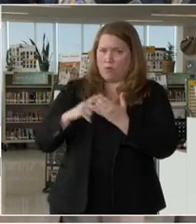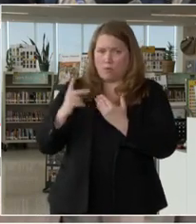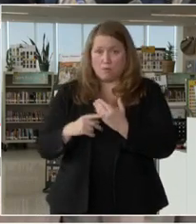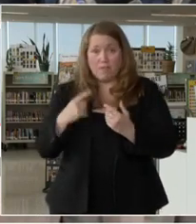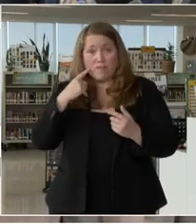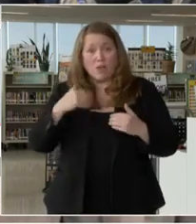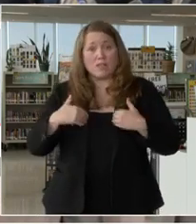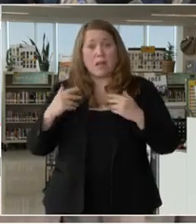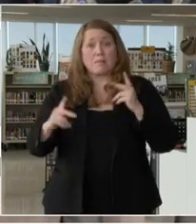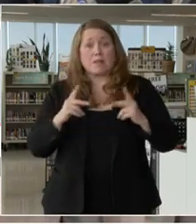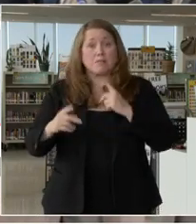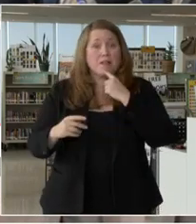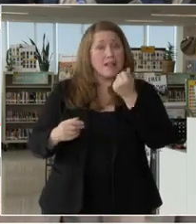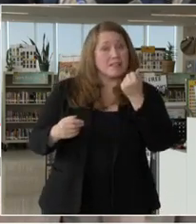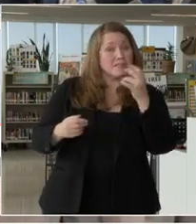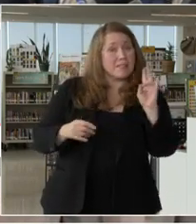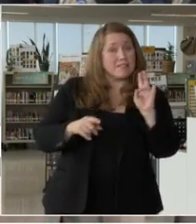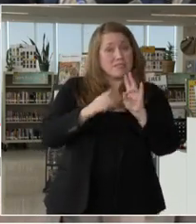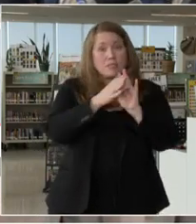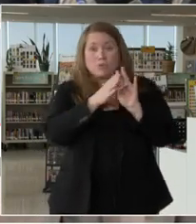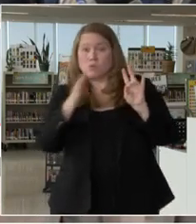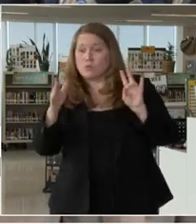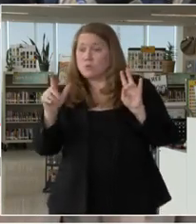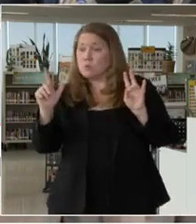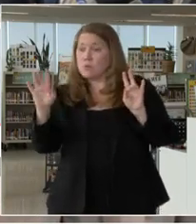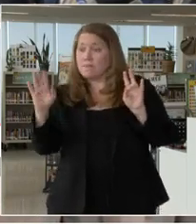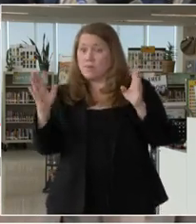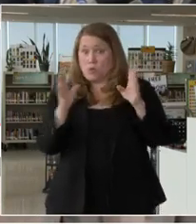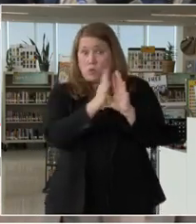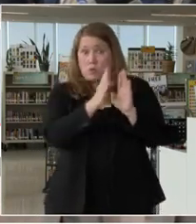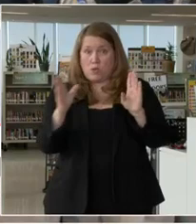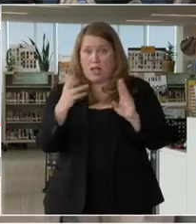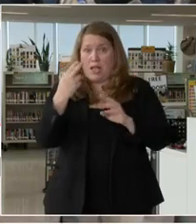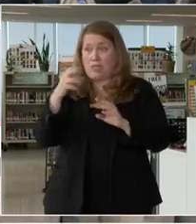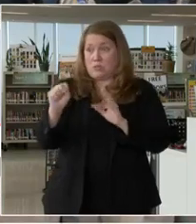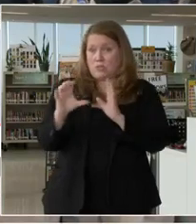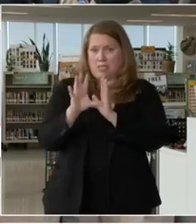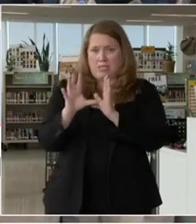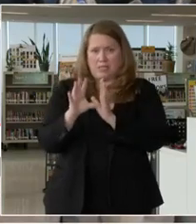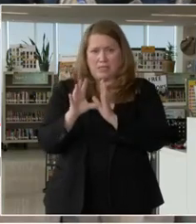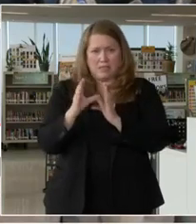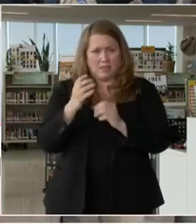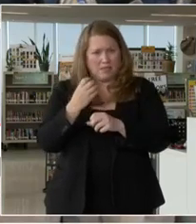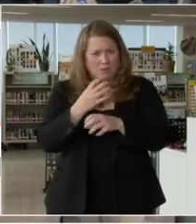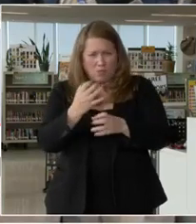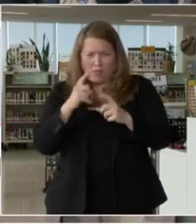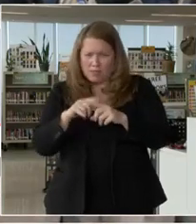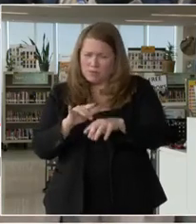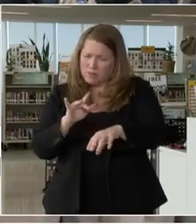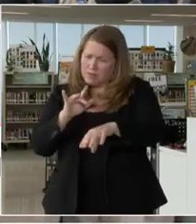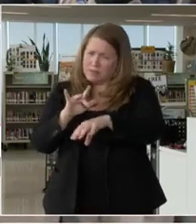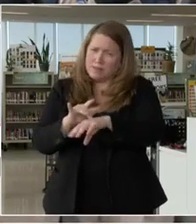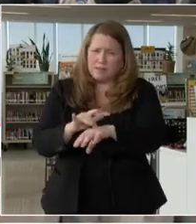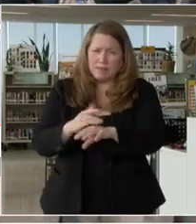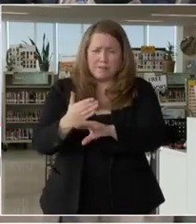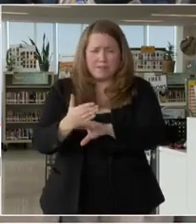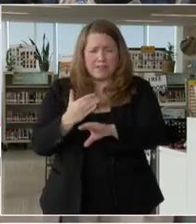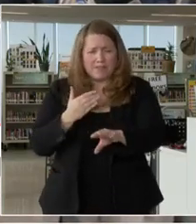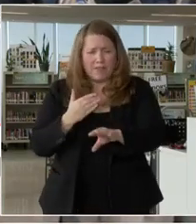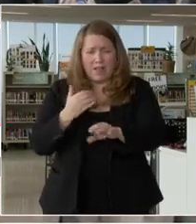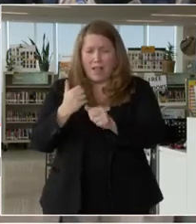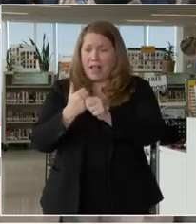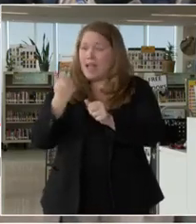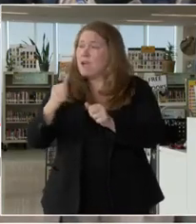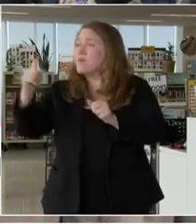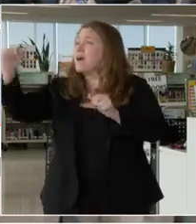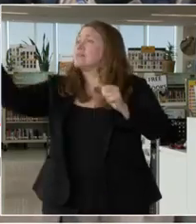the ages of 17 and 24, our high school seniors. I want to get my hands on you before the world has an opportunity to